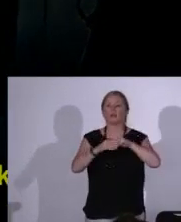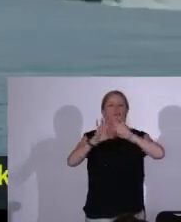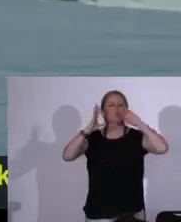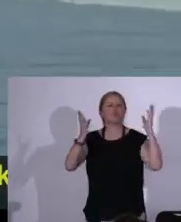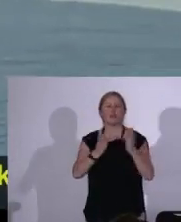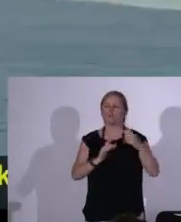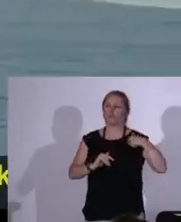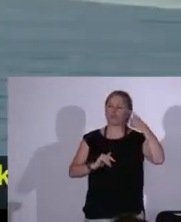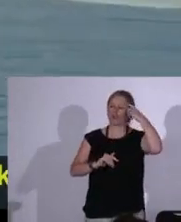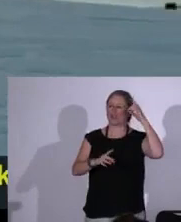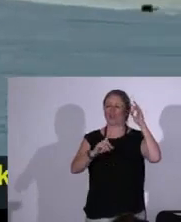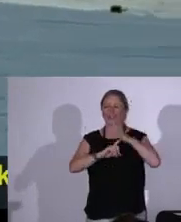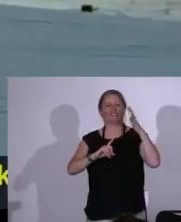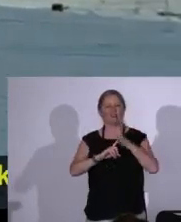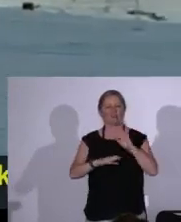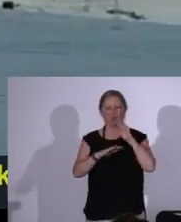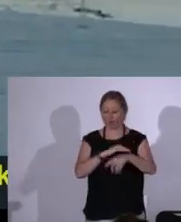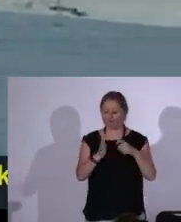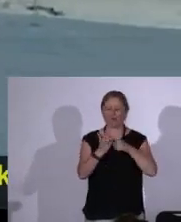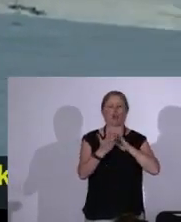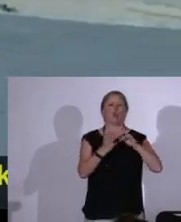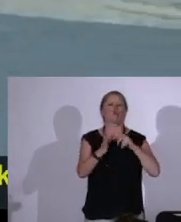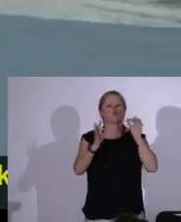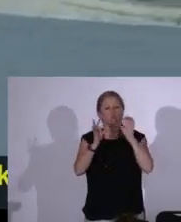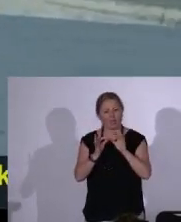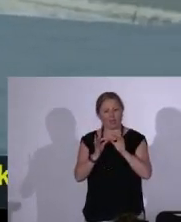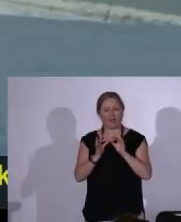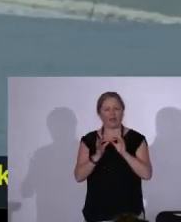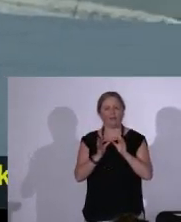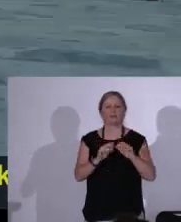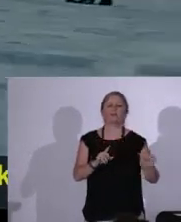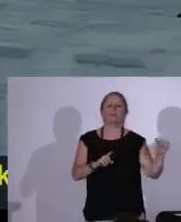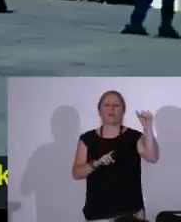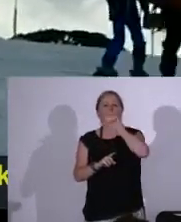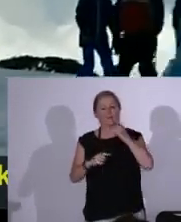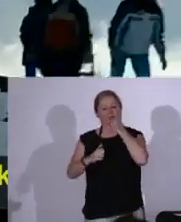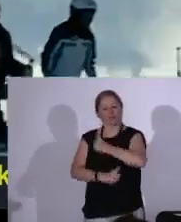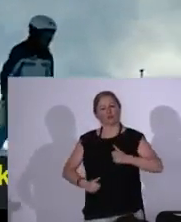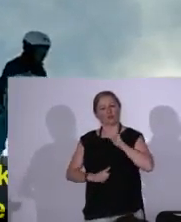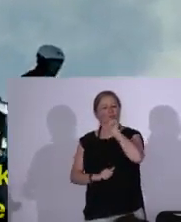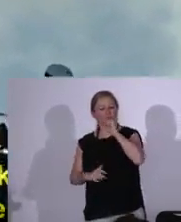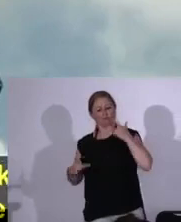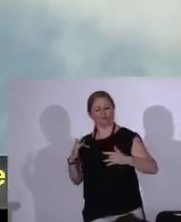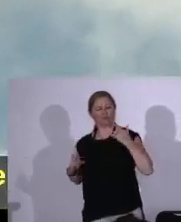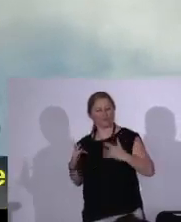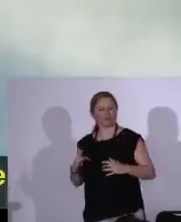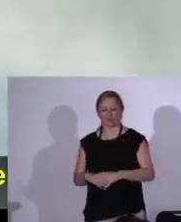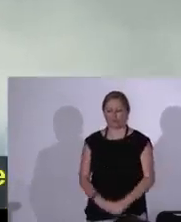I think is important about rehab, and that is rehab is about returning to the joy in one's life.